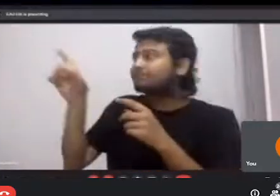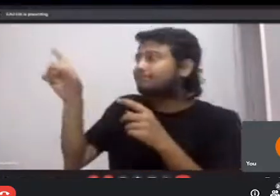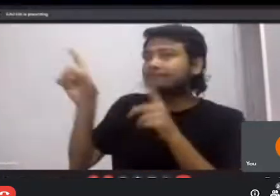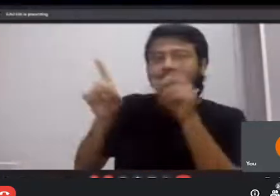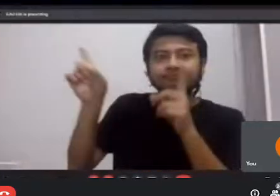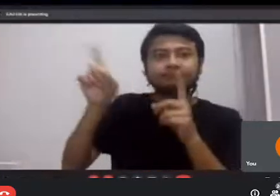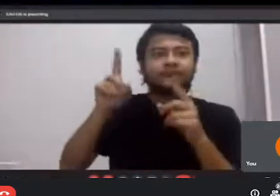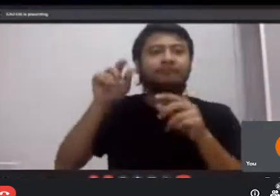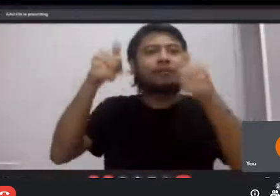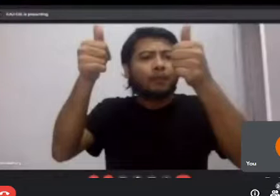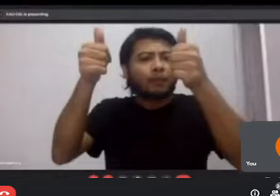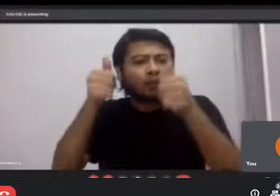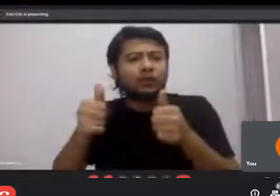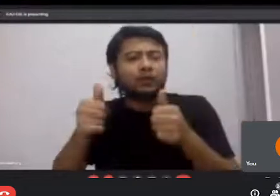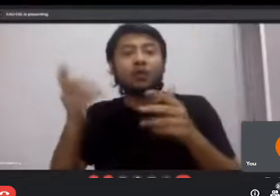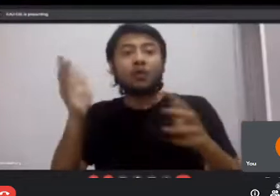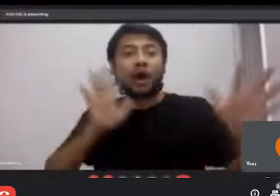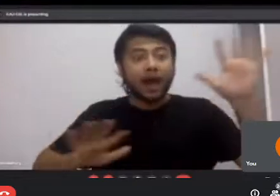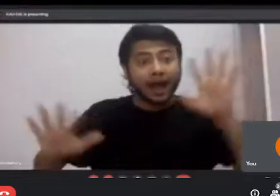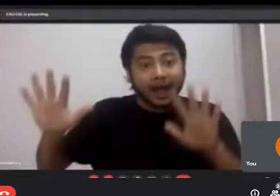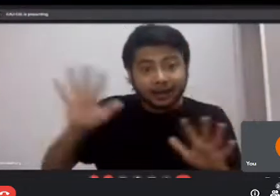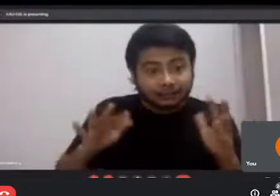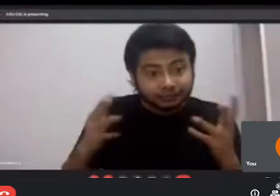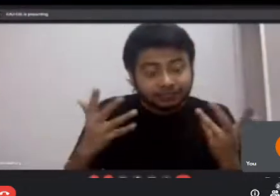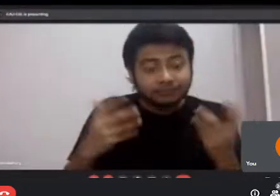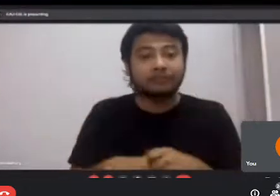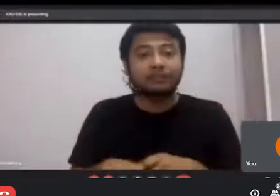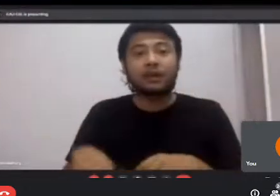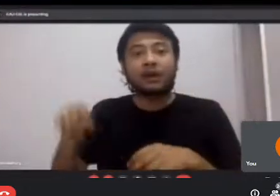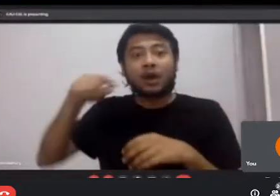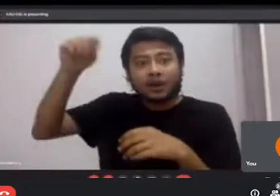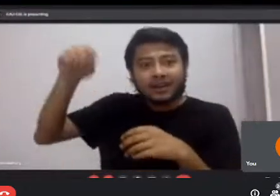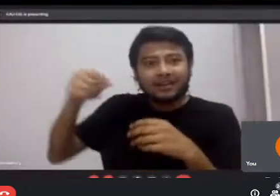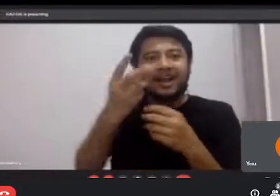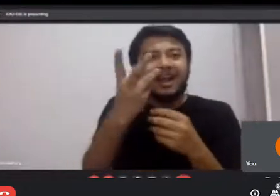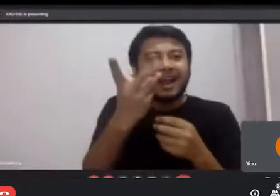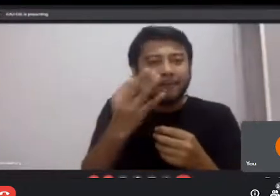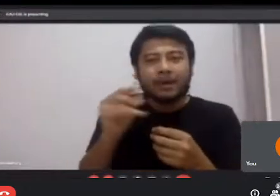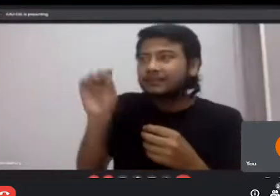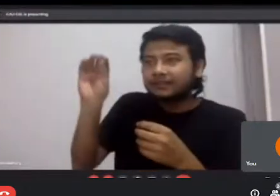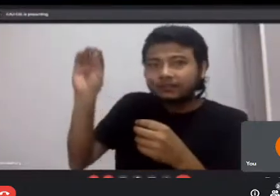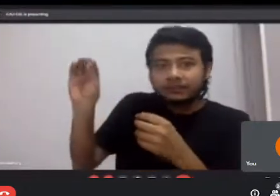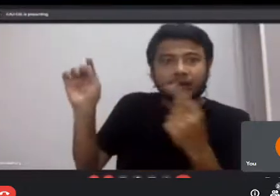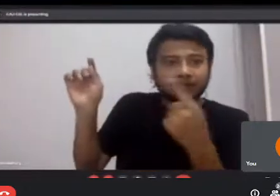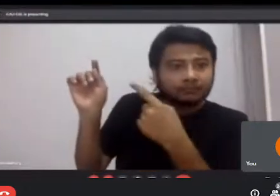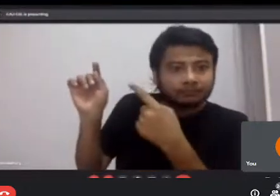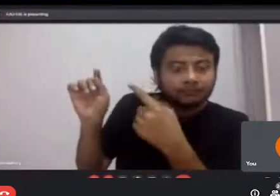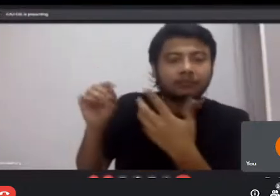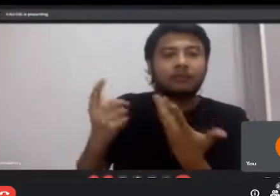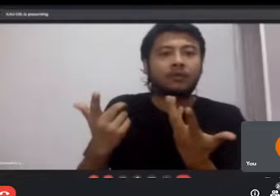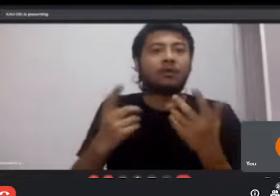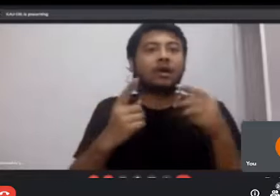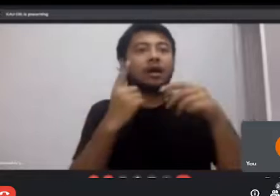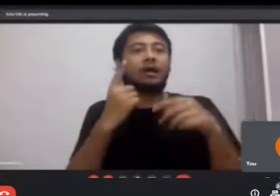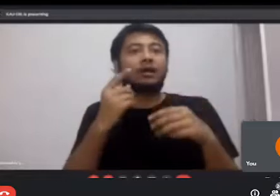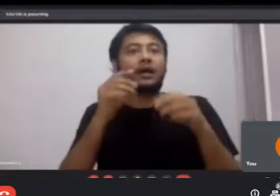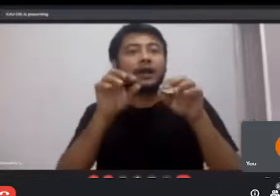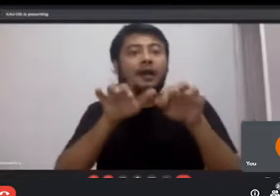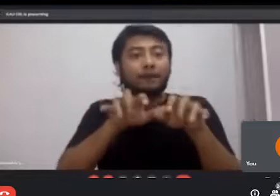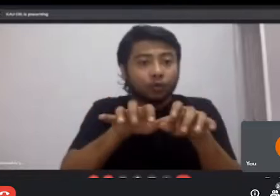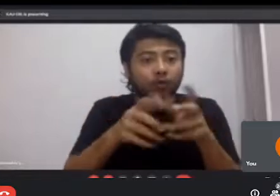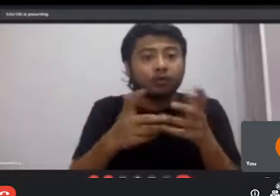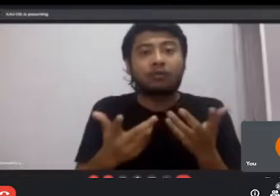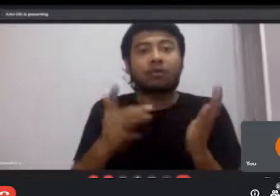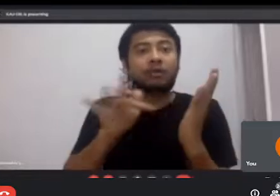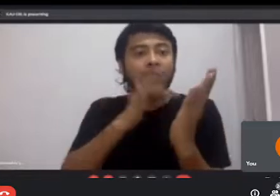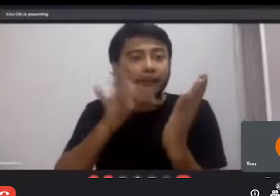digital and numerical literacy, all uses of ICT, new media, and so on.